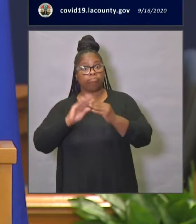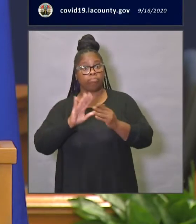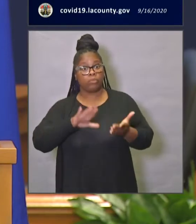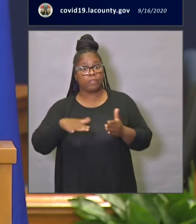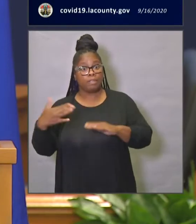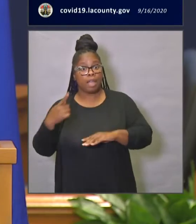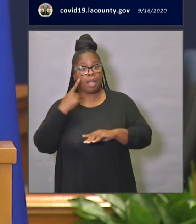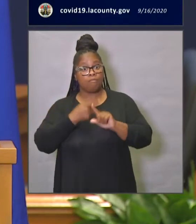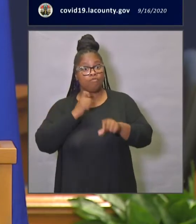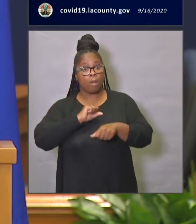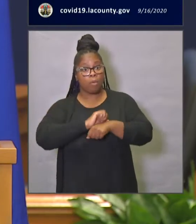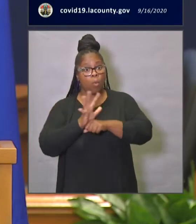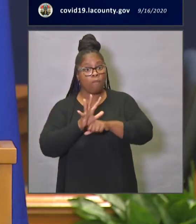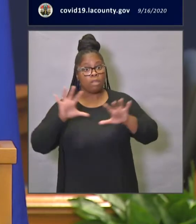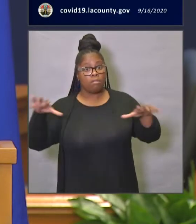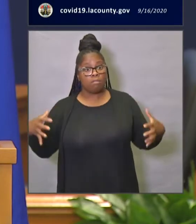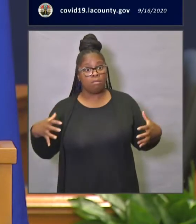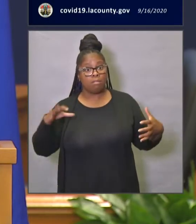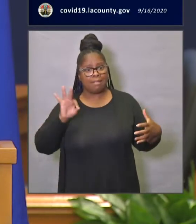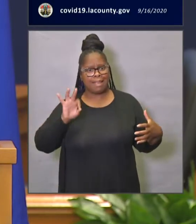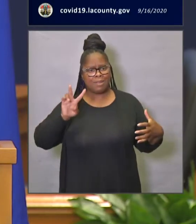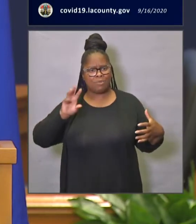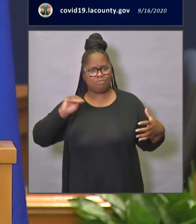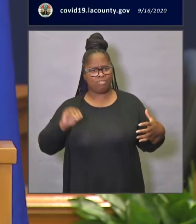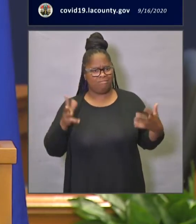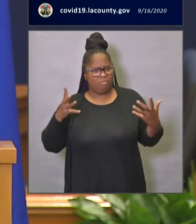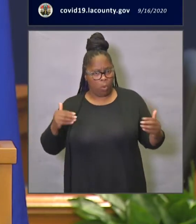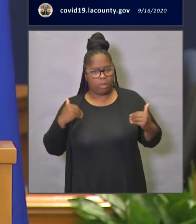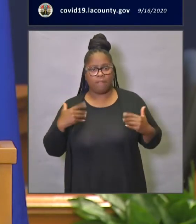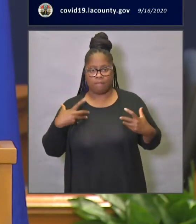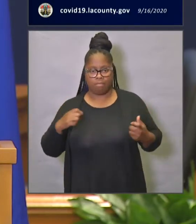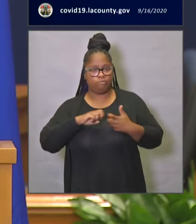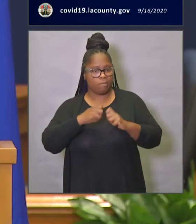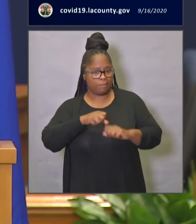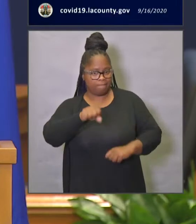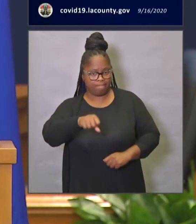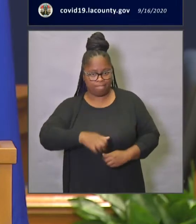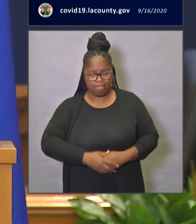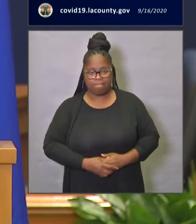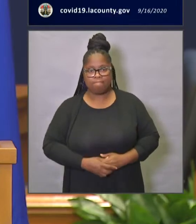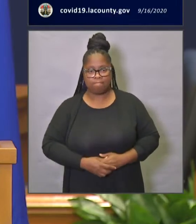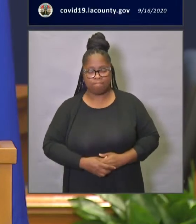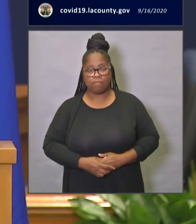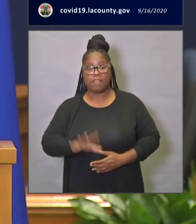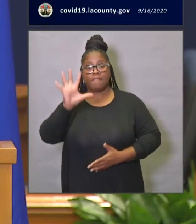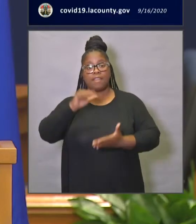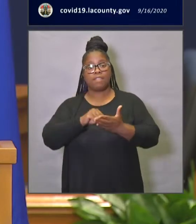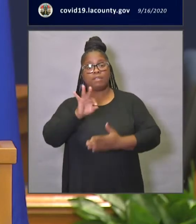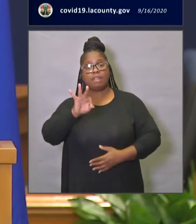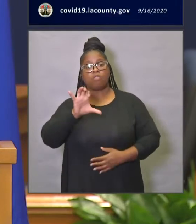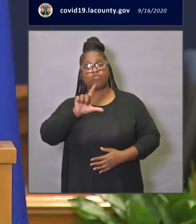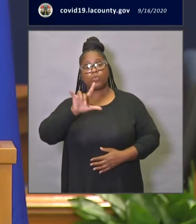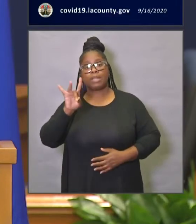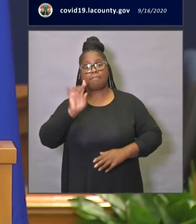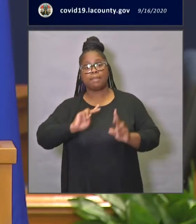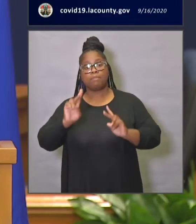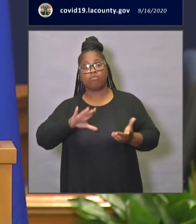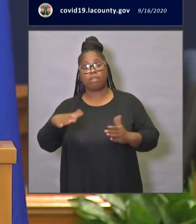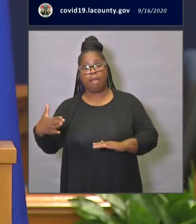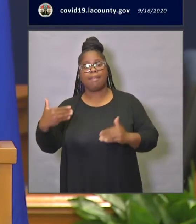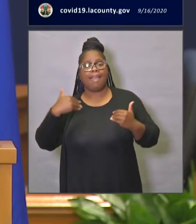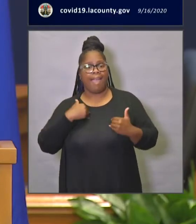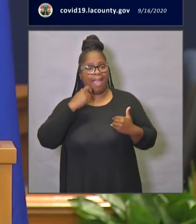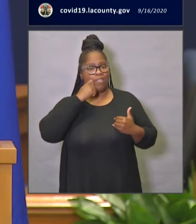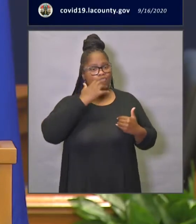from COVID-19 had underlying health conditions. For the 5,928 people who passed away where race